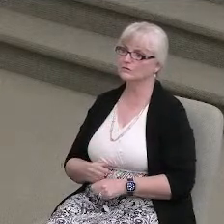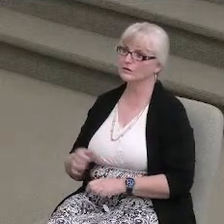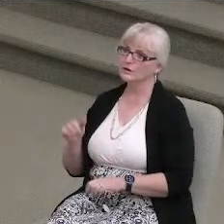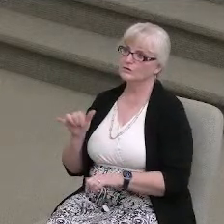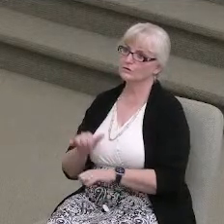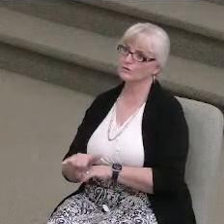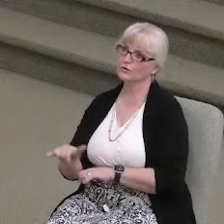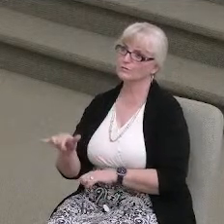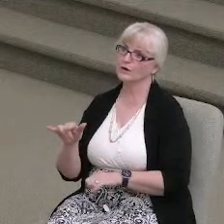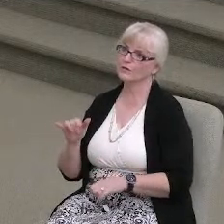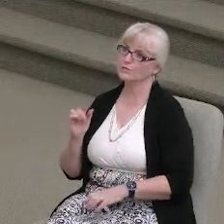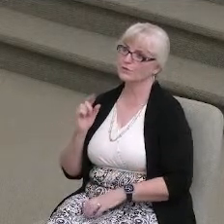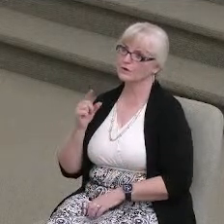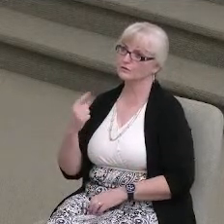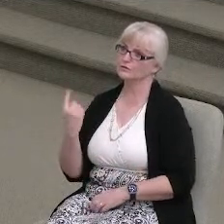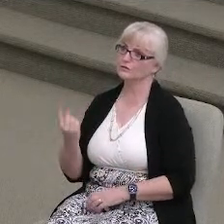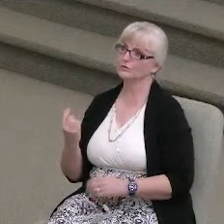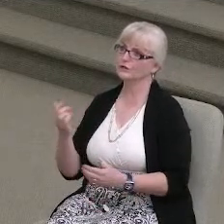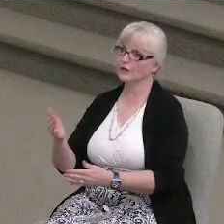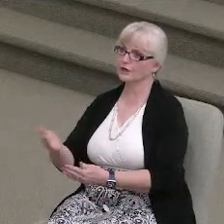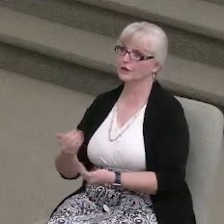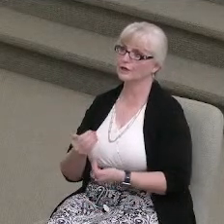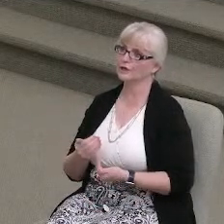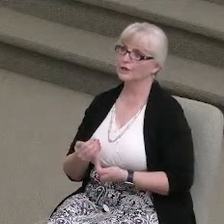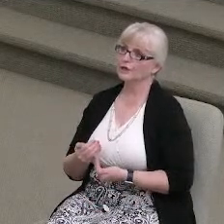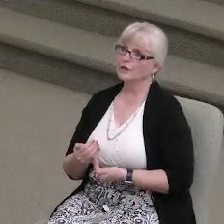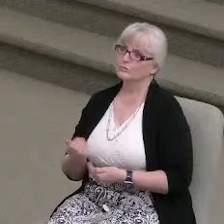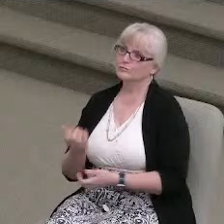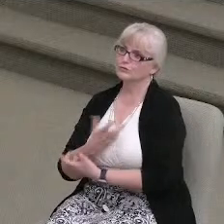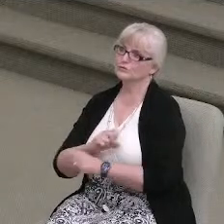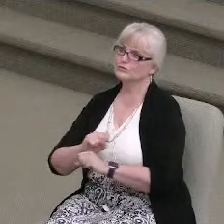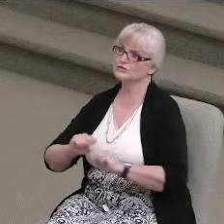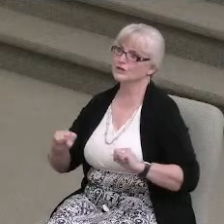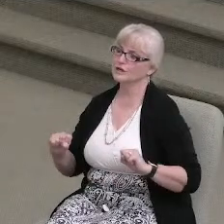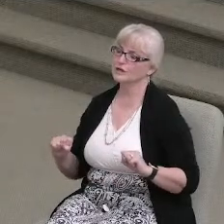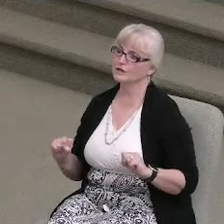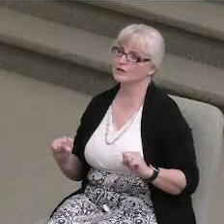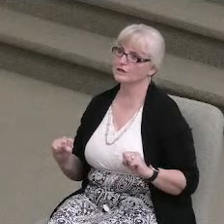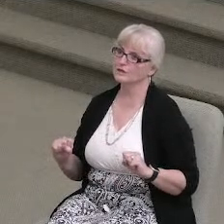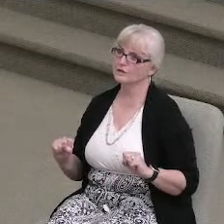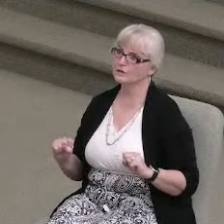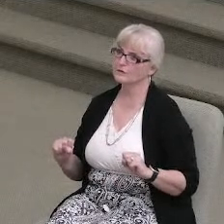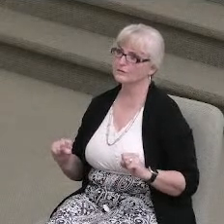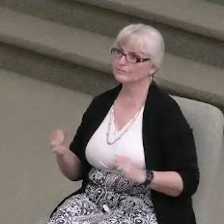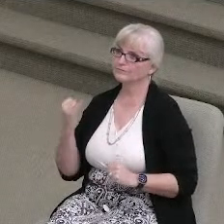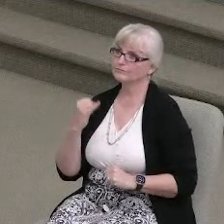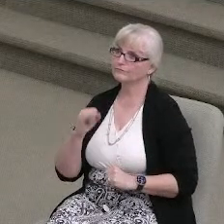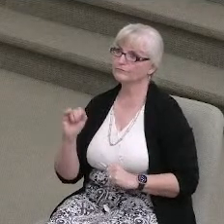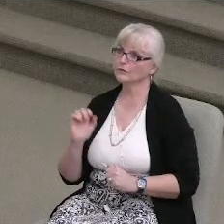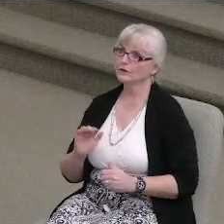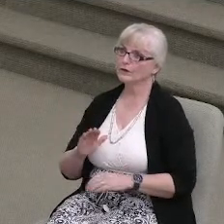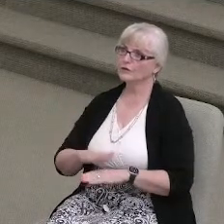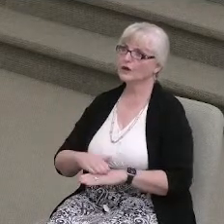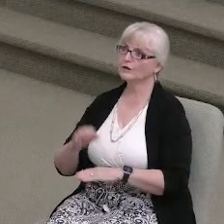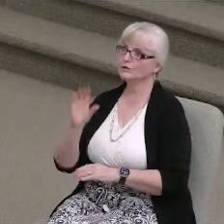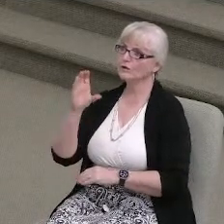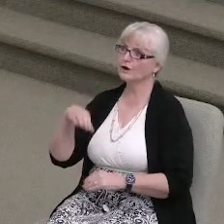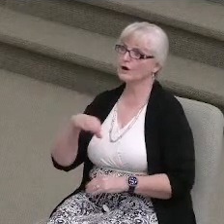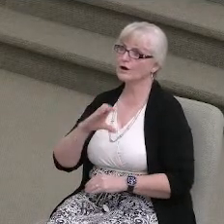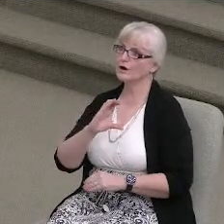righteousness, scorned by the ones he came to save. Till on